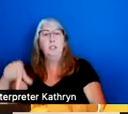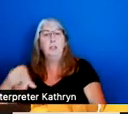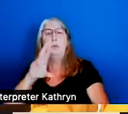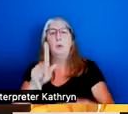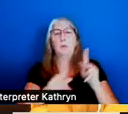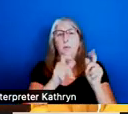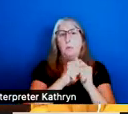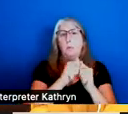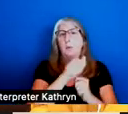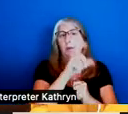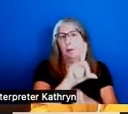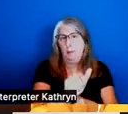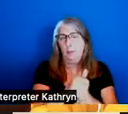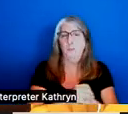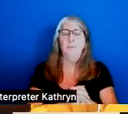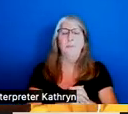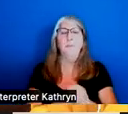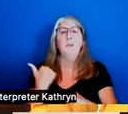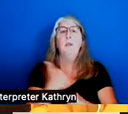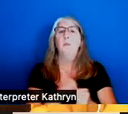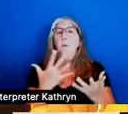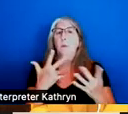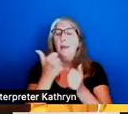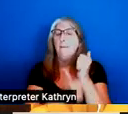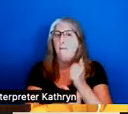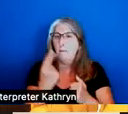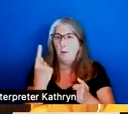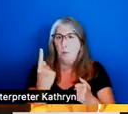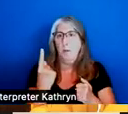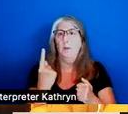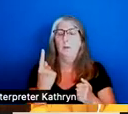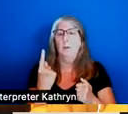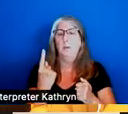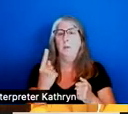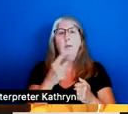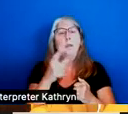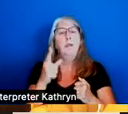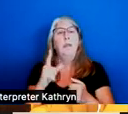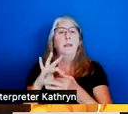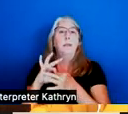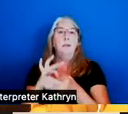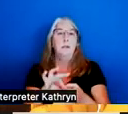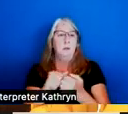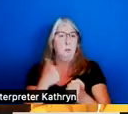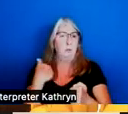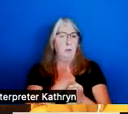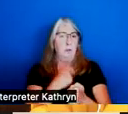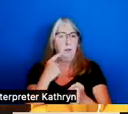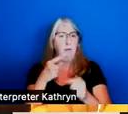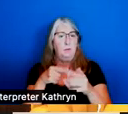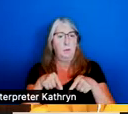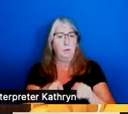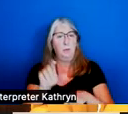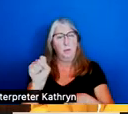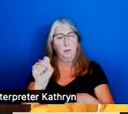disabilities. And we want for everyone that connects with us through social